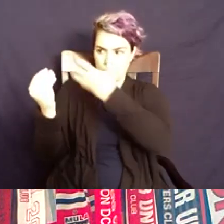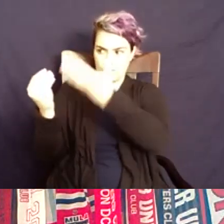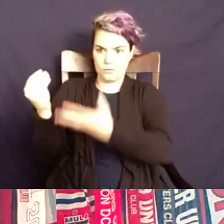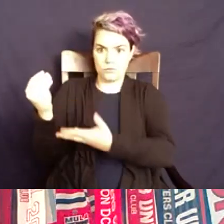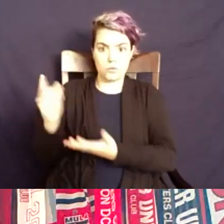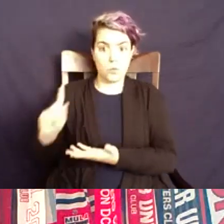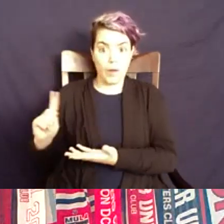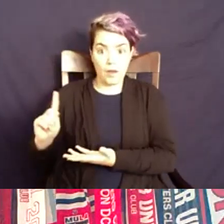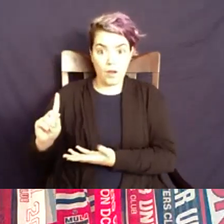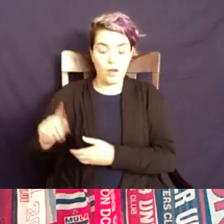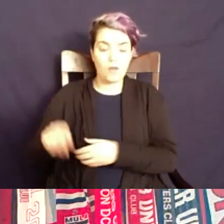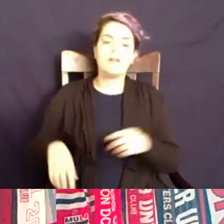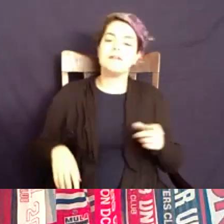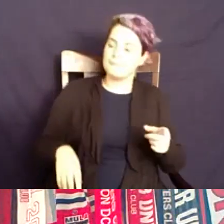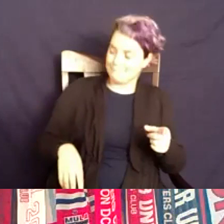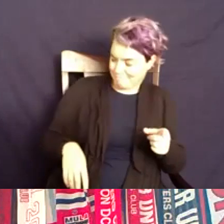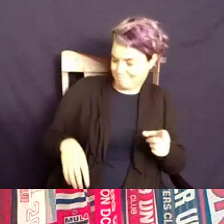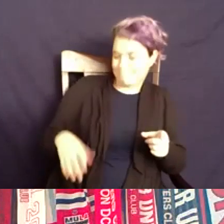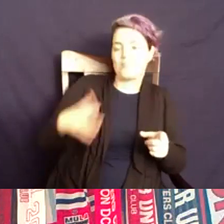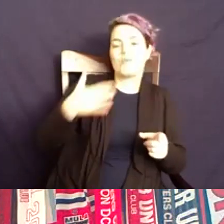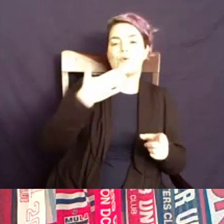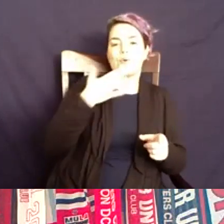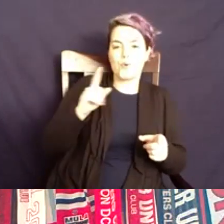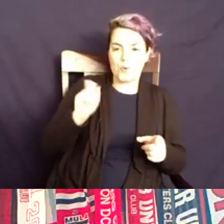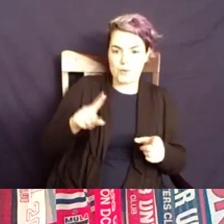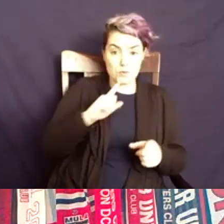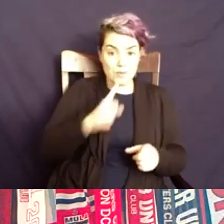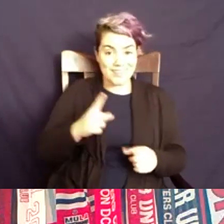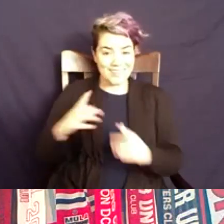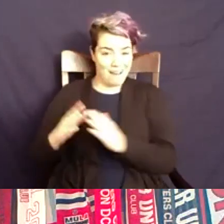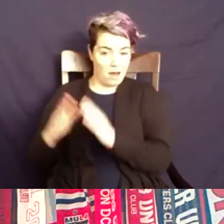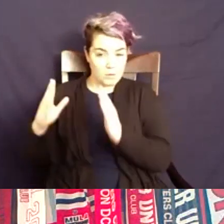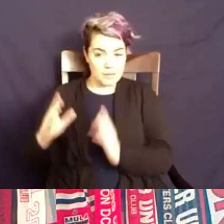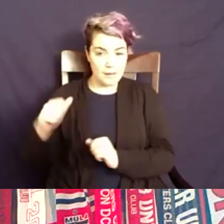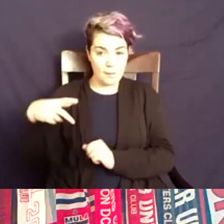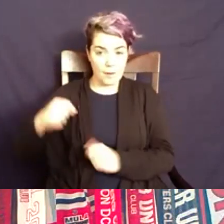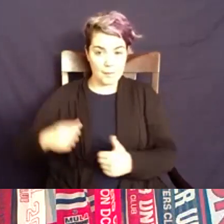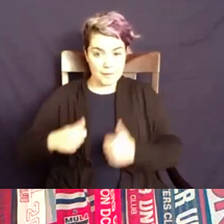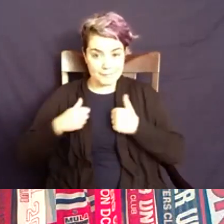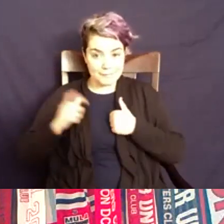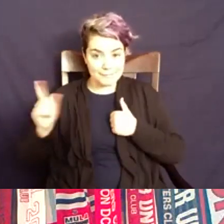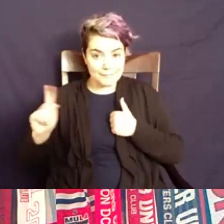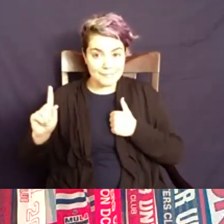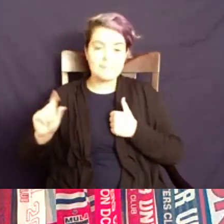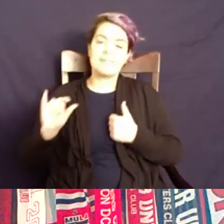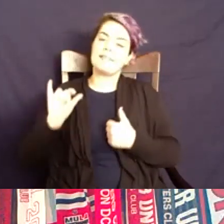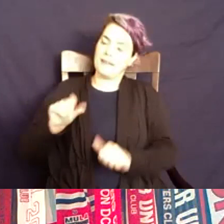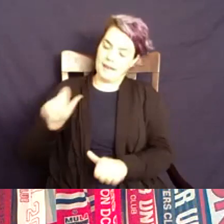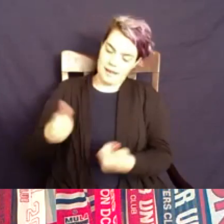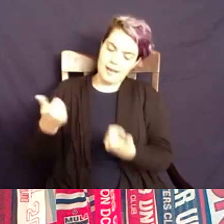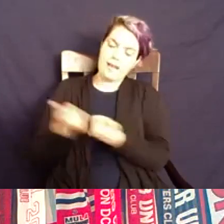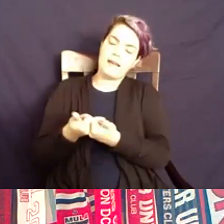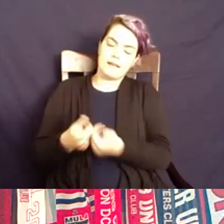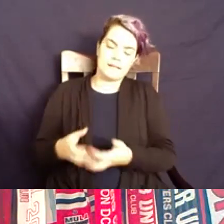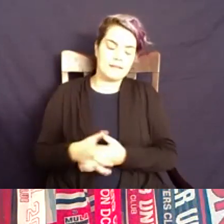services available. And I think it's really the housing piece that has been the most challenging. You know, in